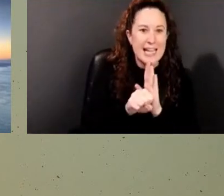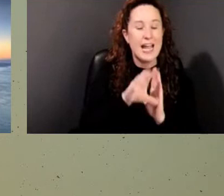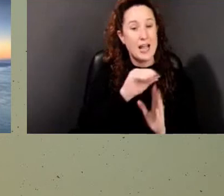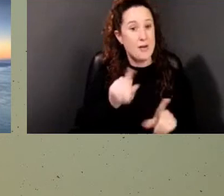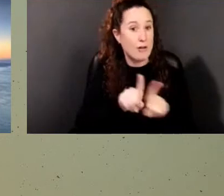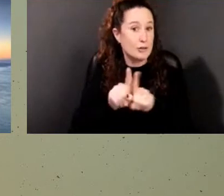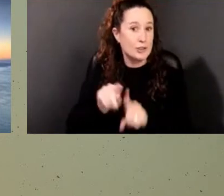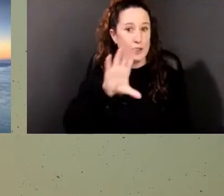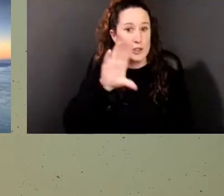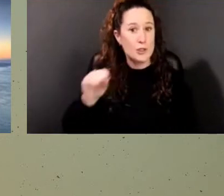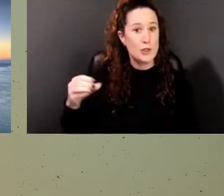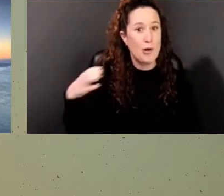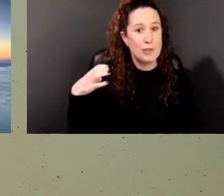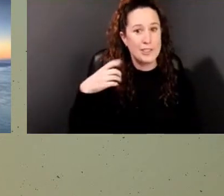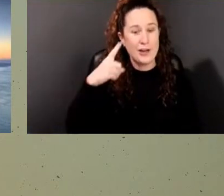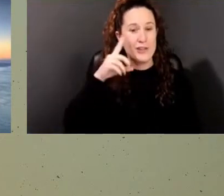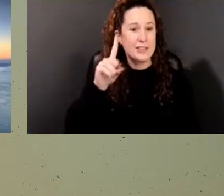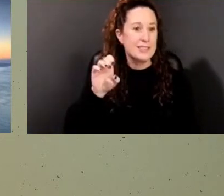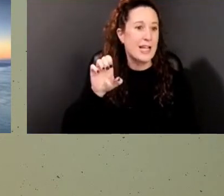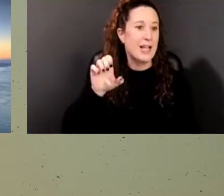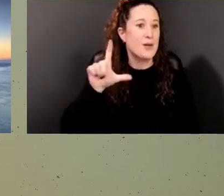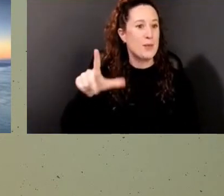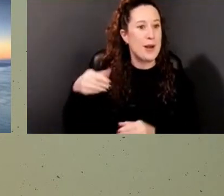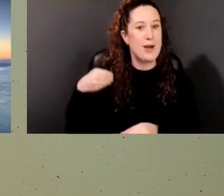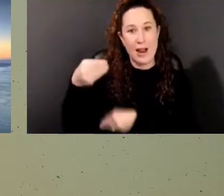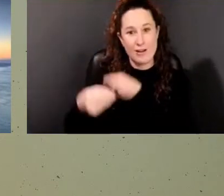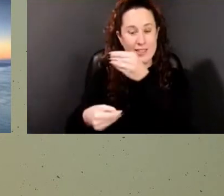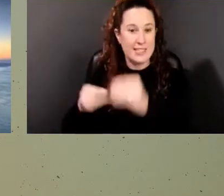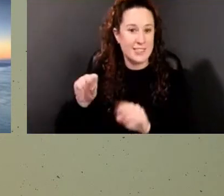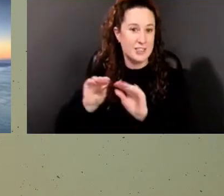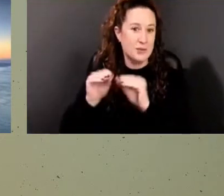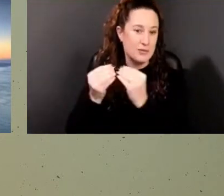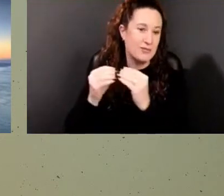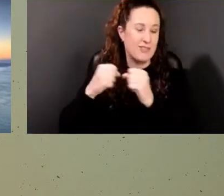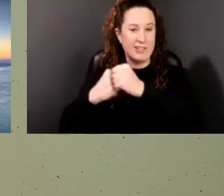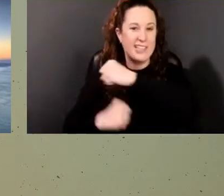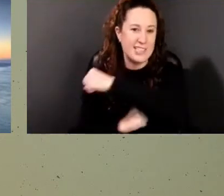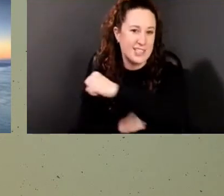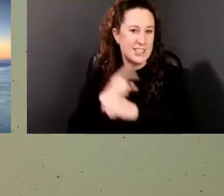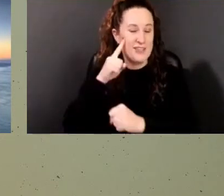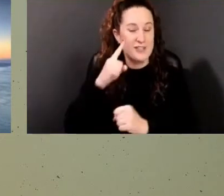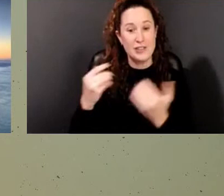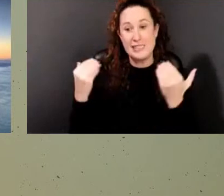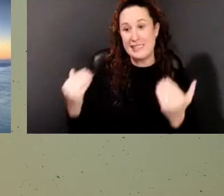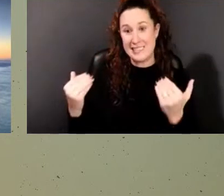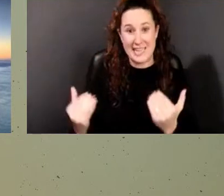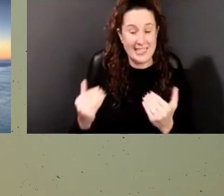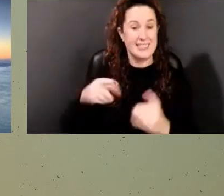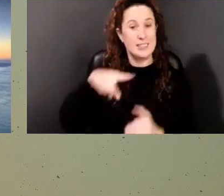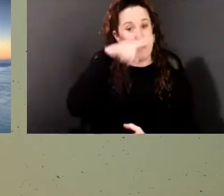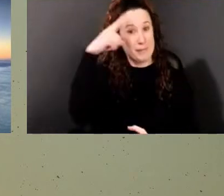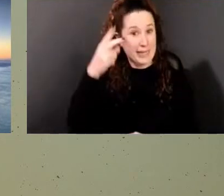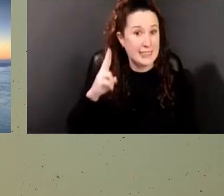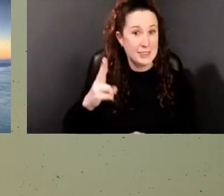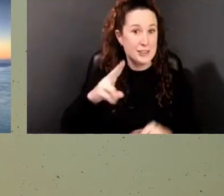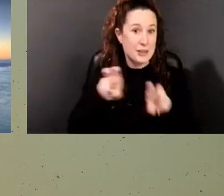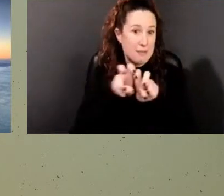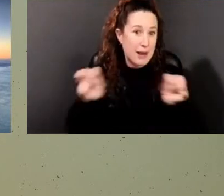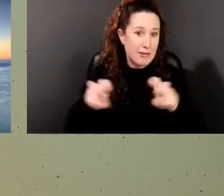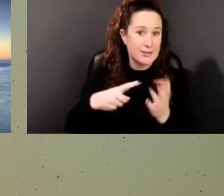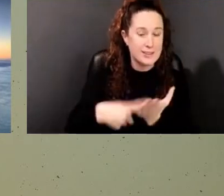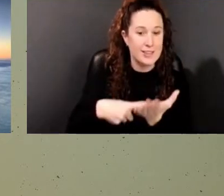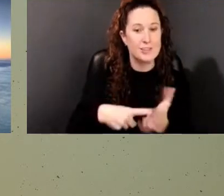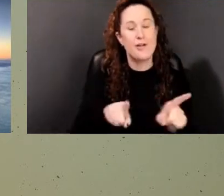Heritage Commission, who is the co-sponsor of tonight's Black History panel discussion, along with the Department of